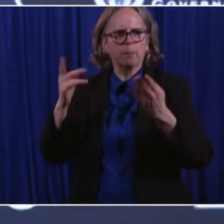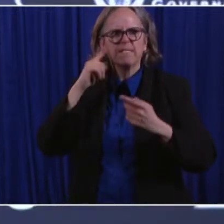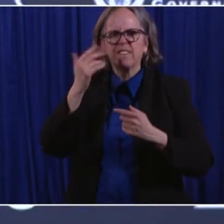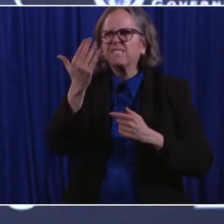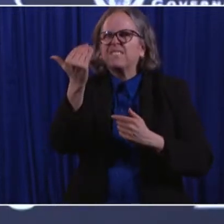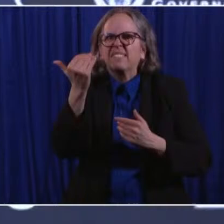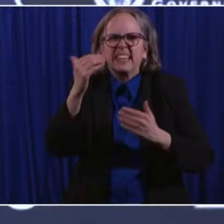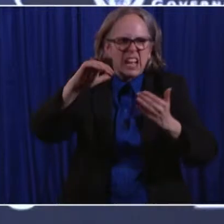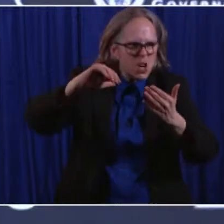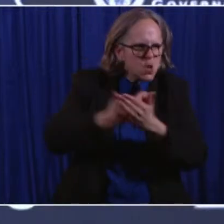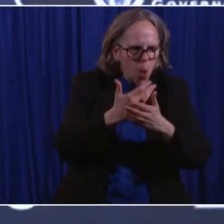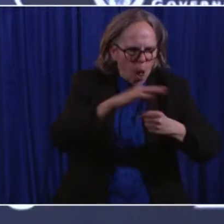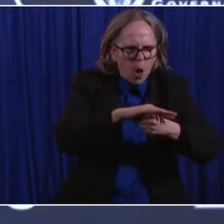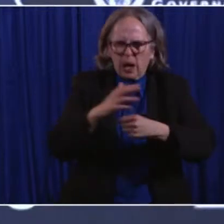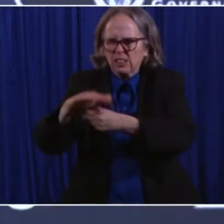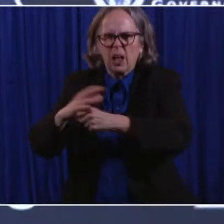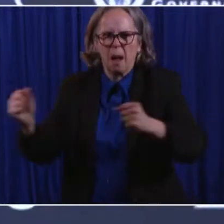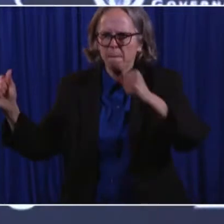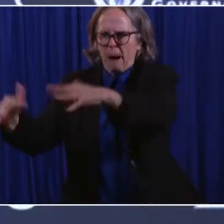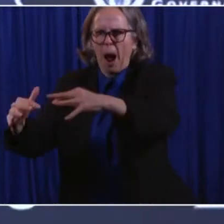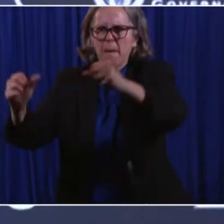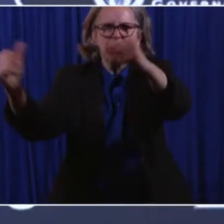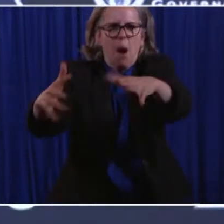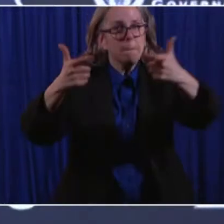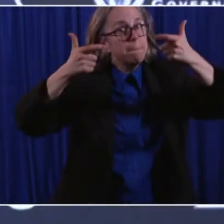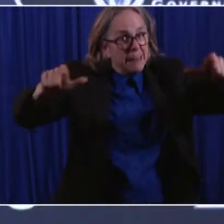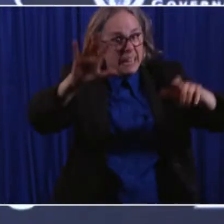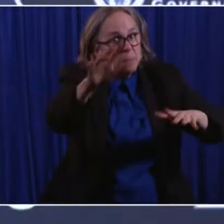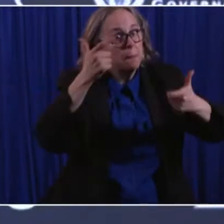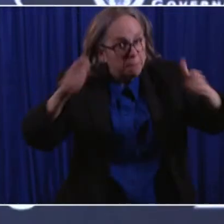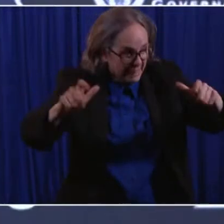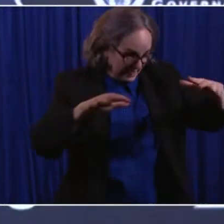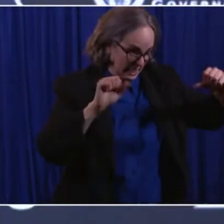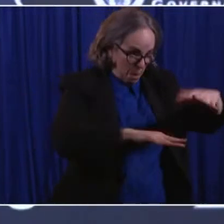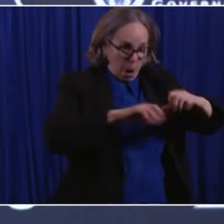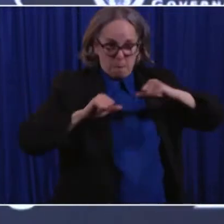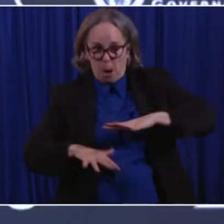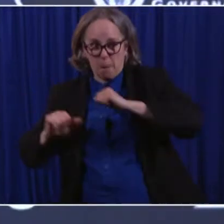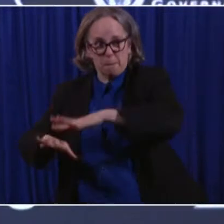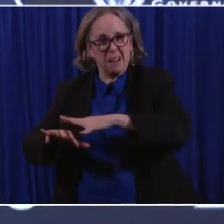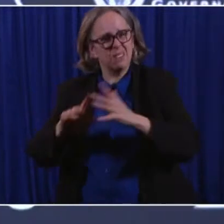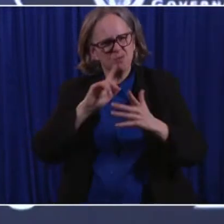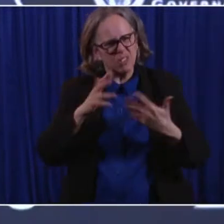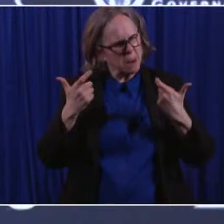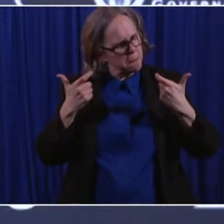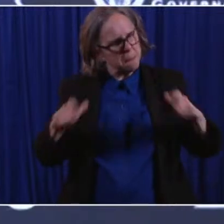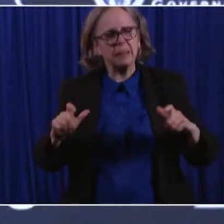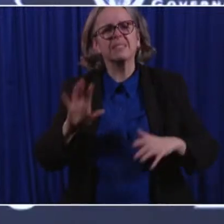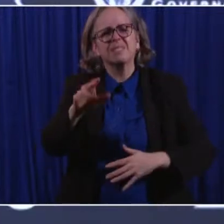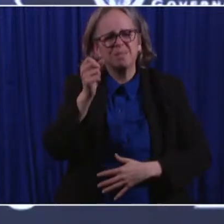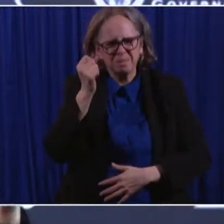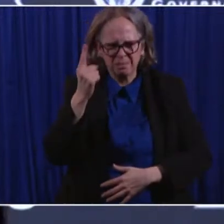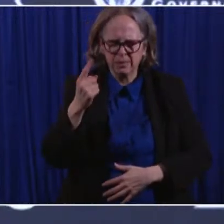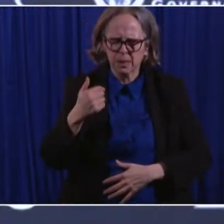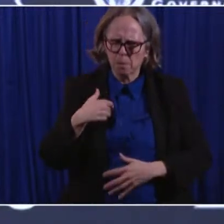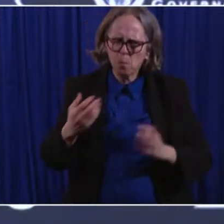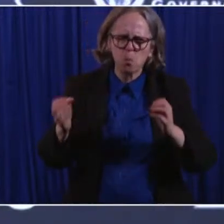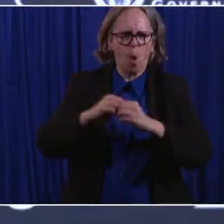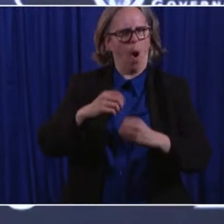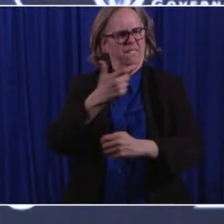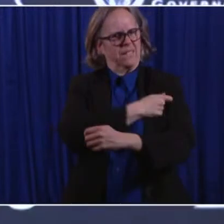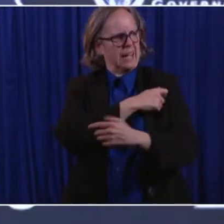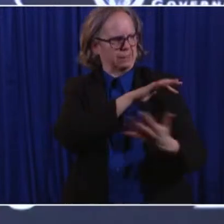right here. So we're going to have more sites. But the most important thing is we're going to have more vaccine. And so what you're starting to